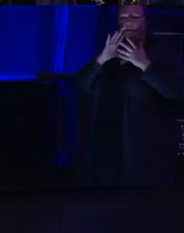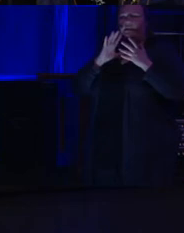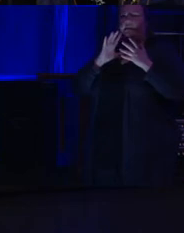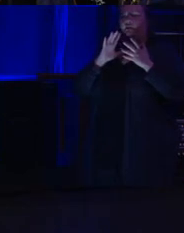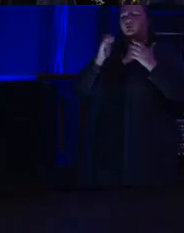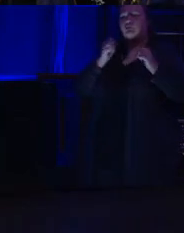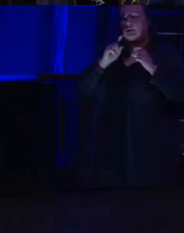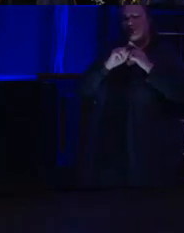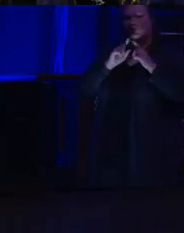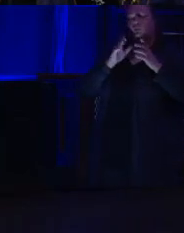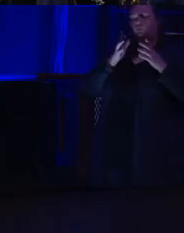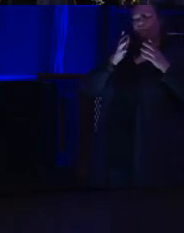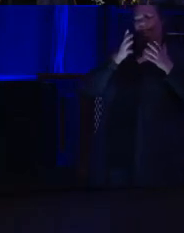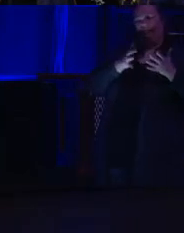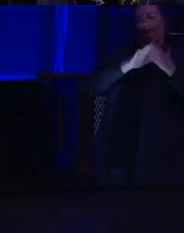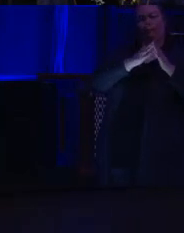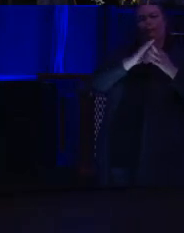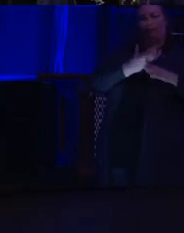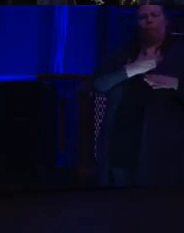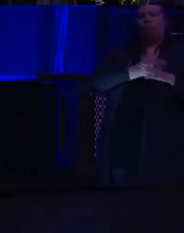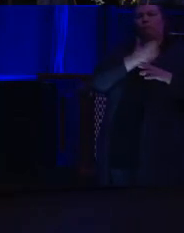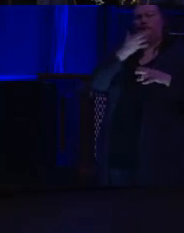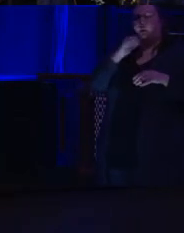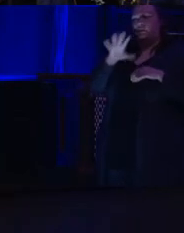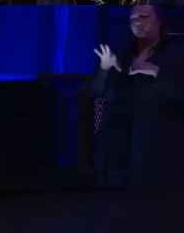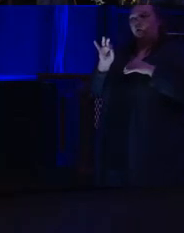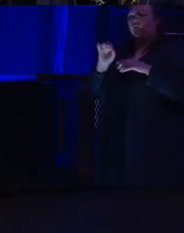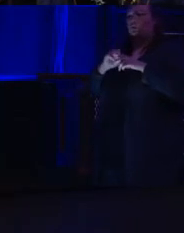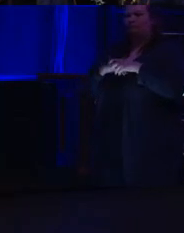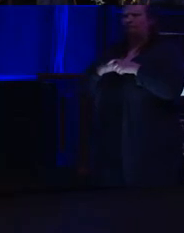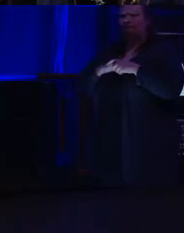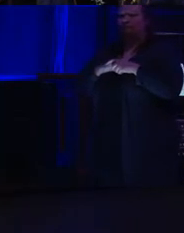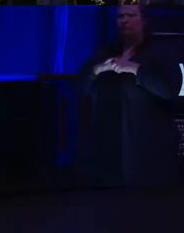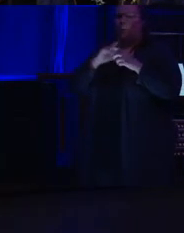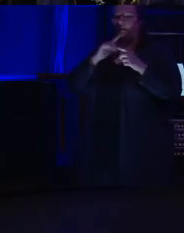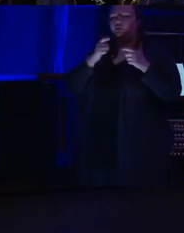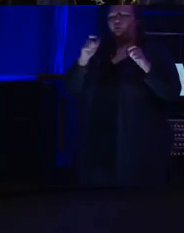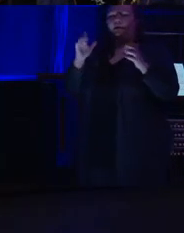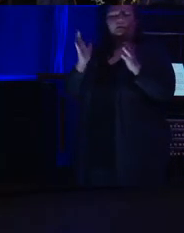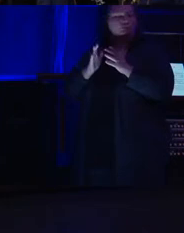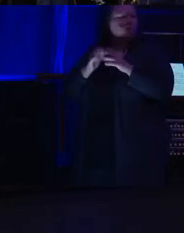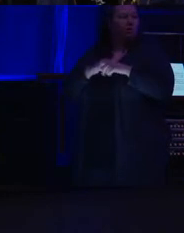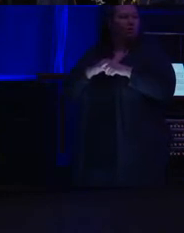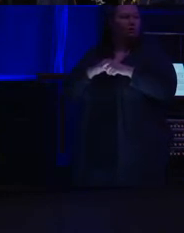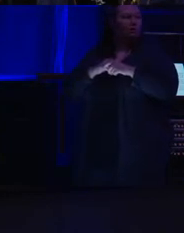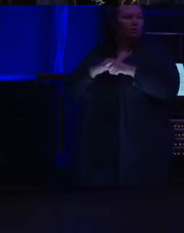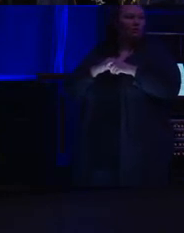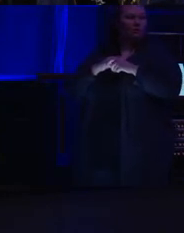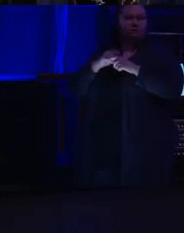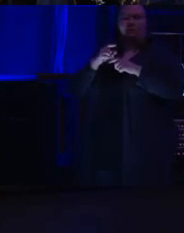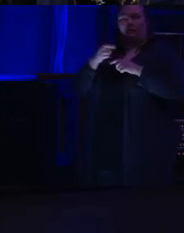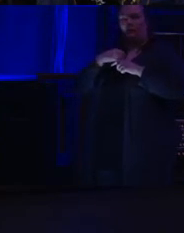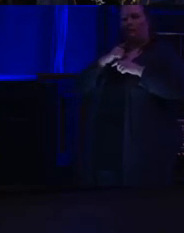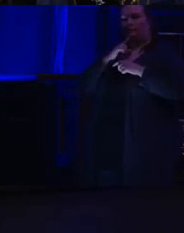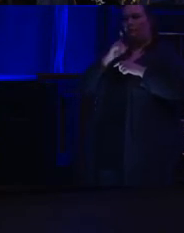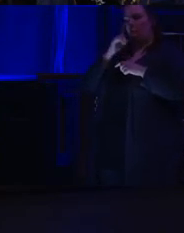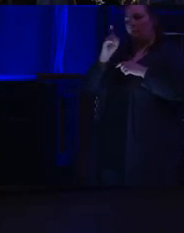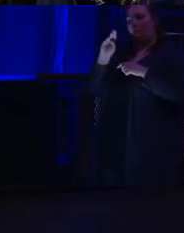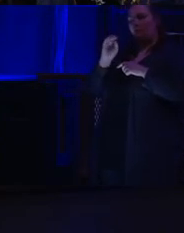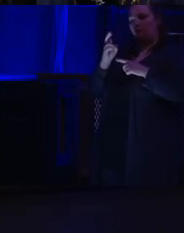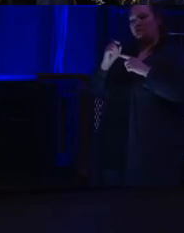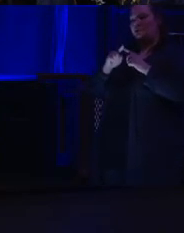than he found it in manners great and small. I believe Santa is the right fit for Michigan